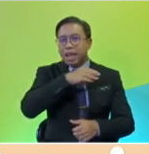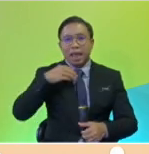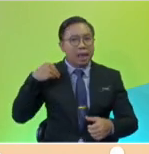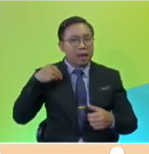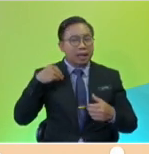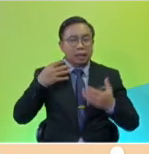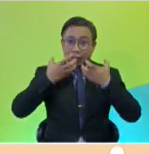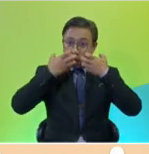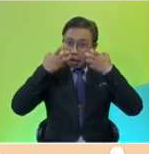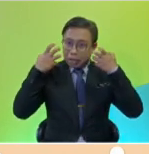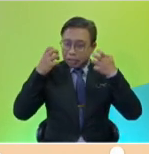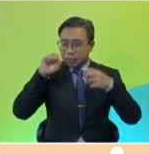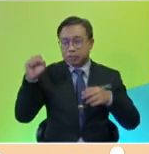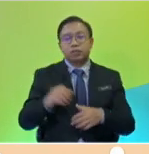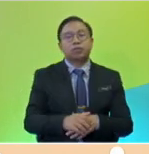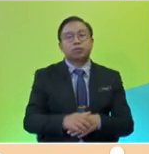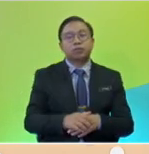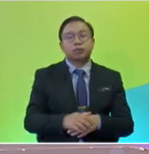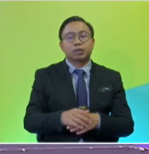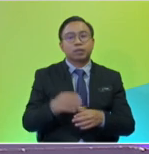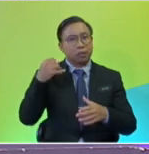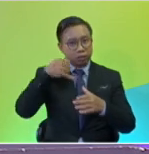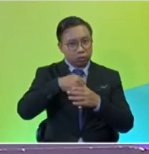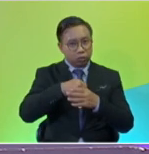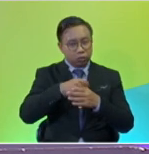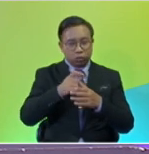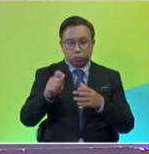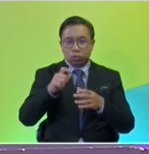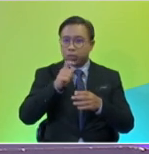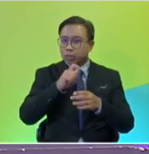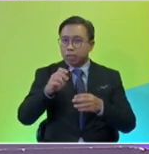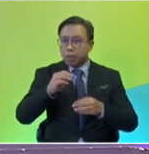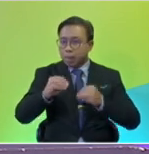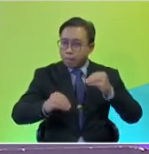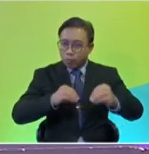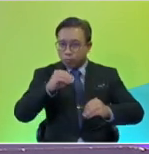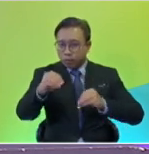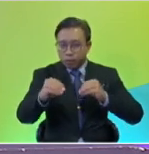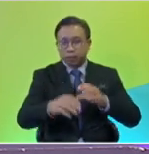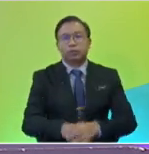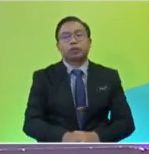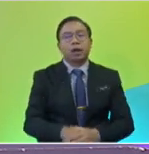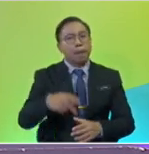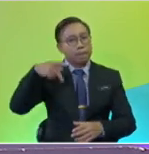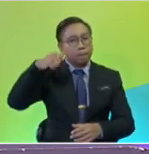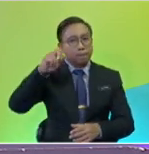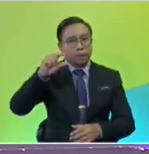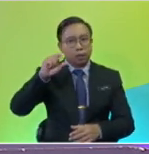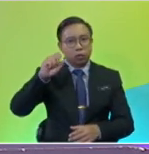In terms of their movement, pangolins are fast,